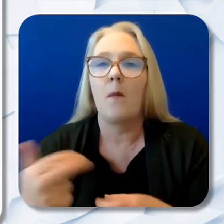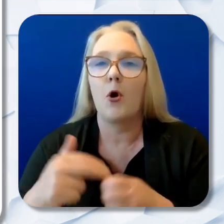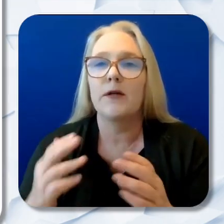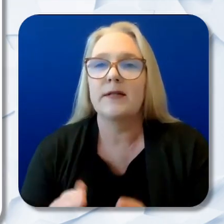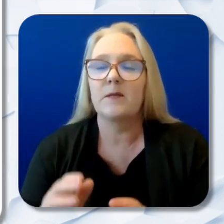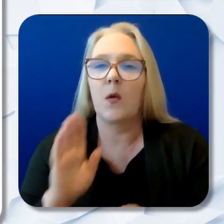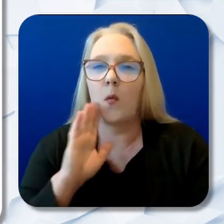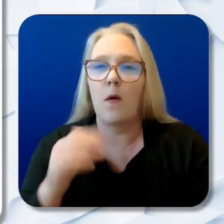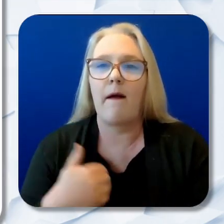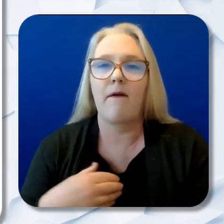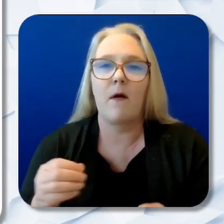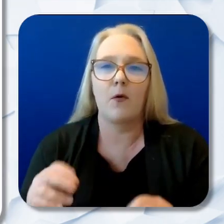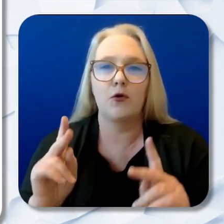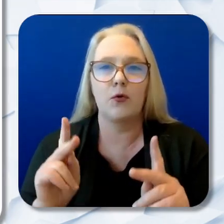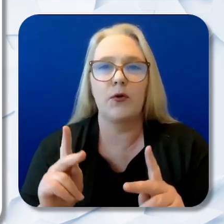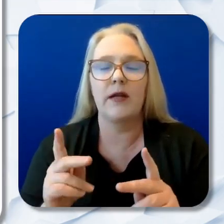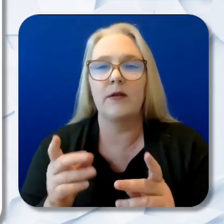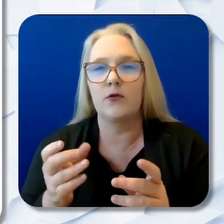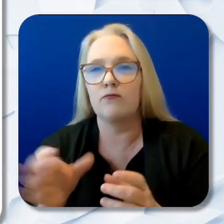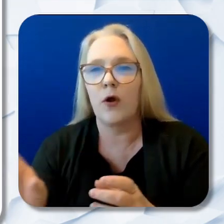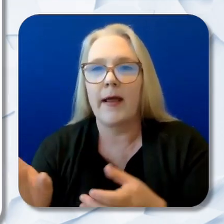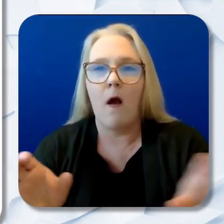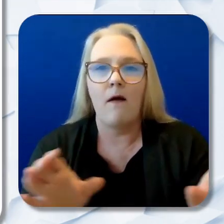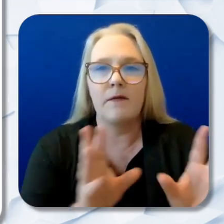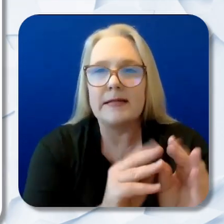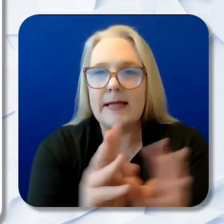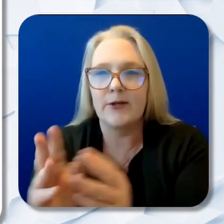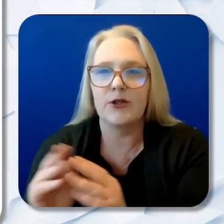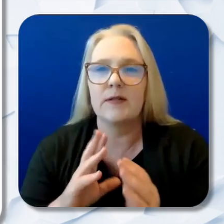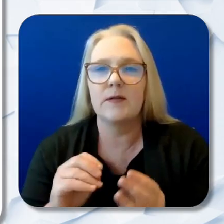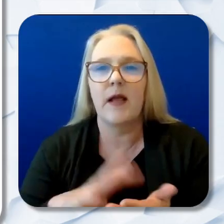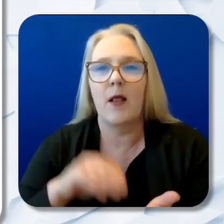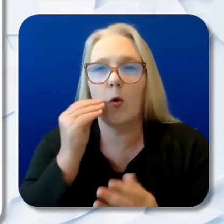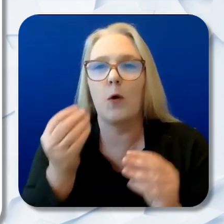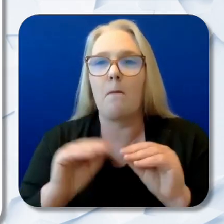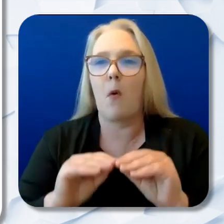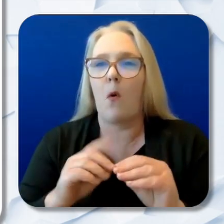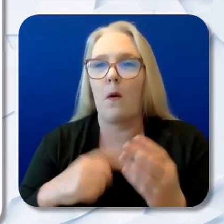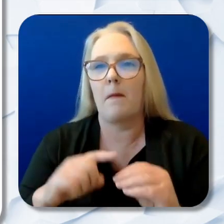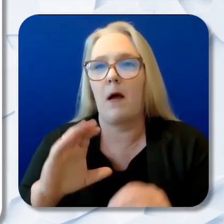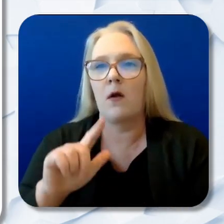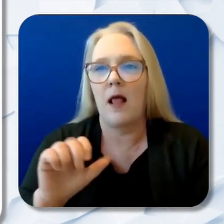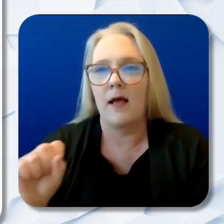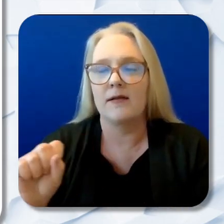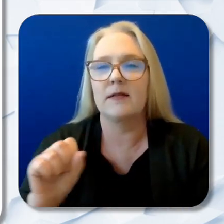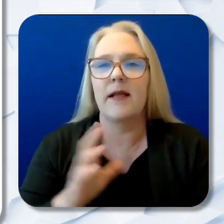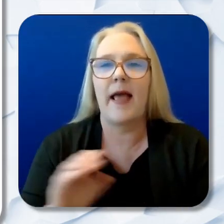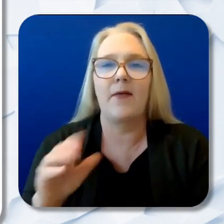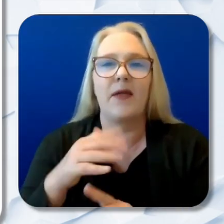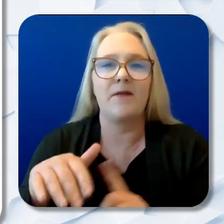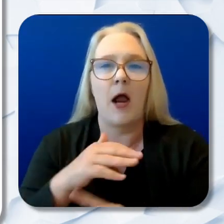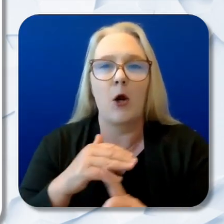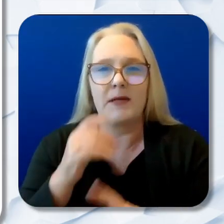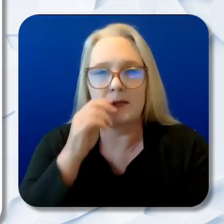the opportunity to join breakout sessions and learn more about class and the class